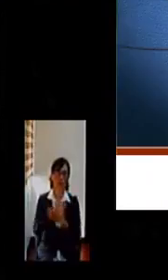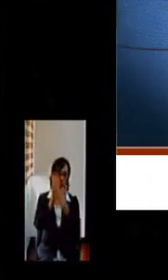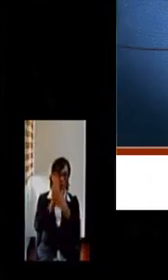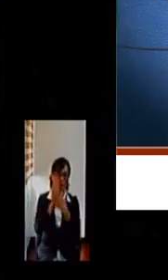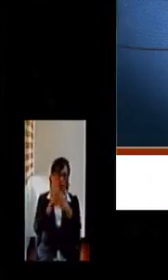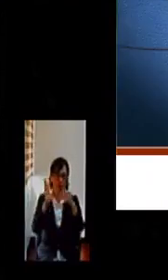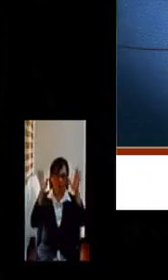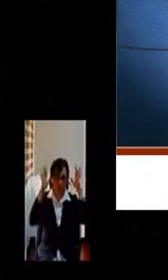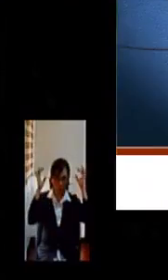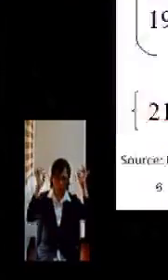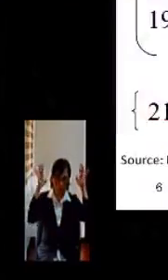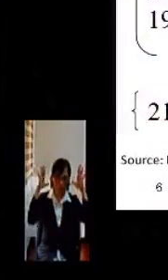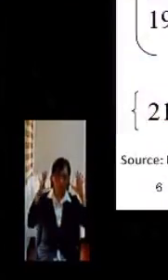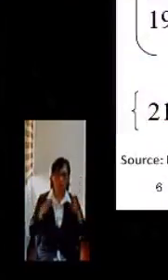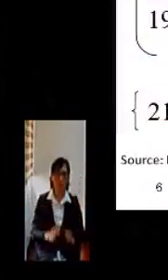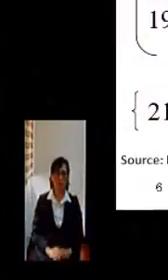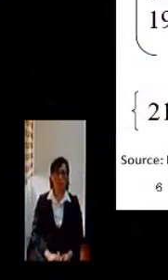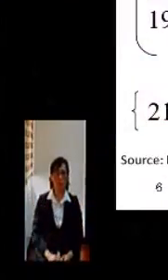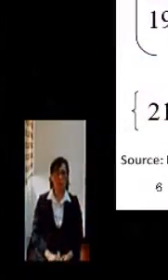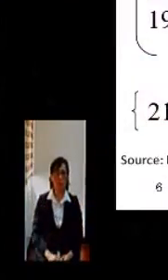threats.